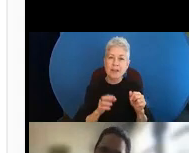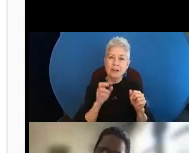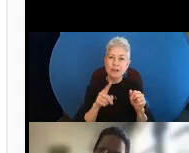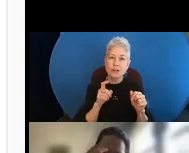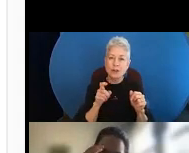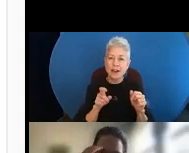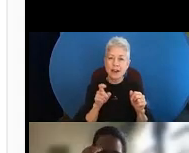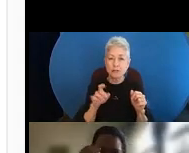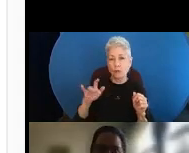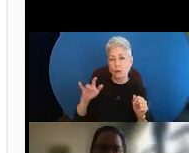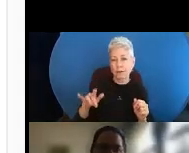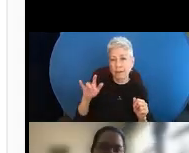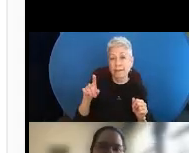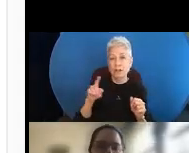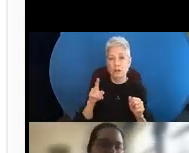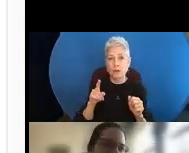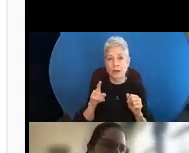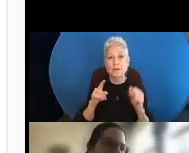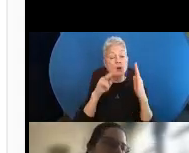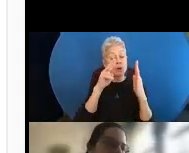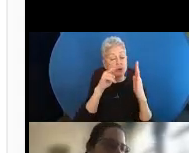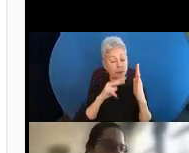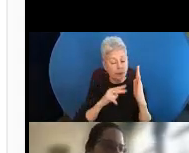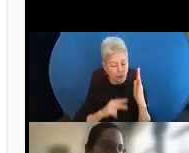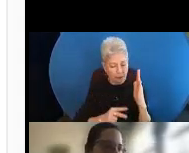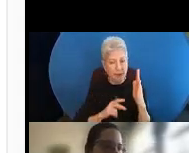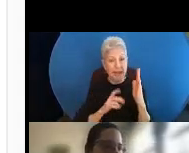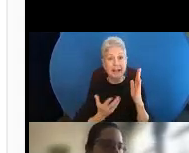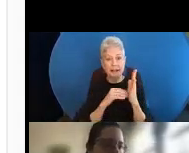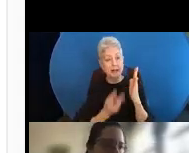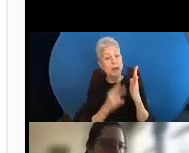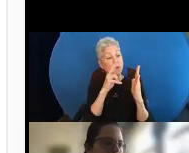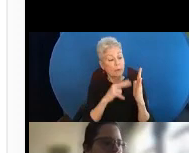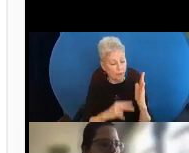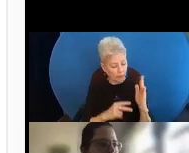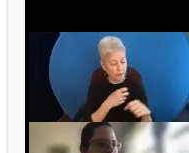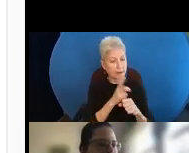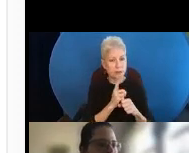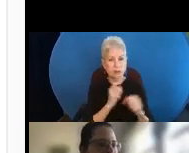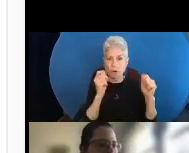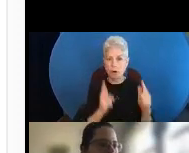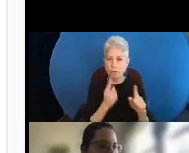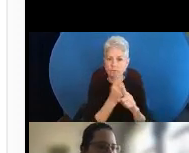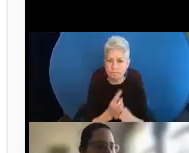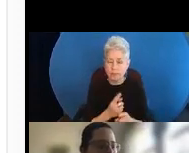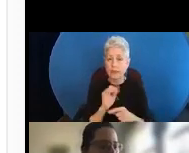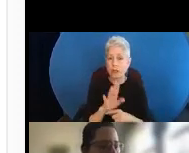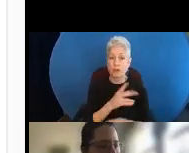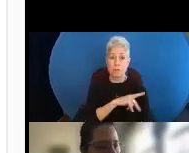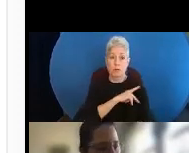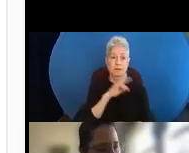click that you have reviewed the payment details that you've submitted, and that you confirm that your name, your personal